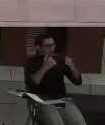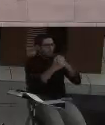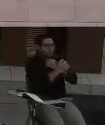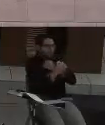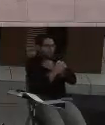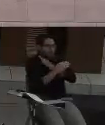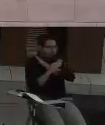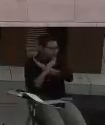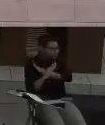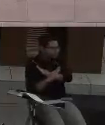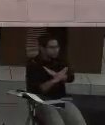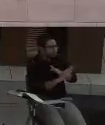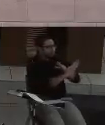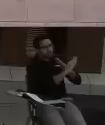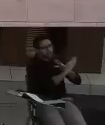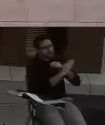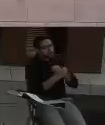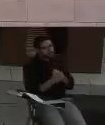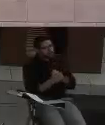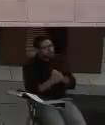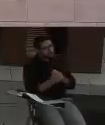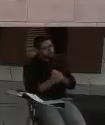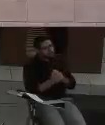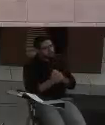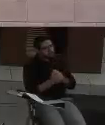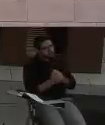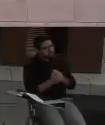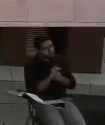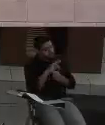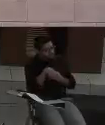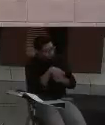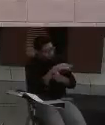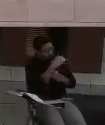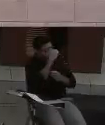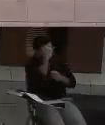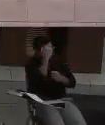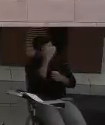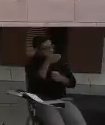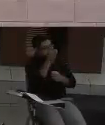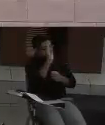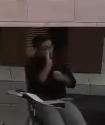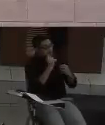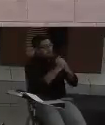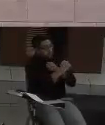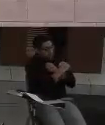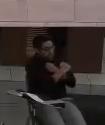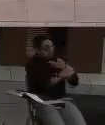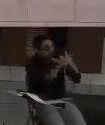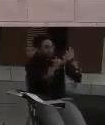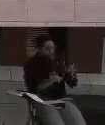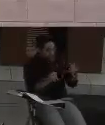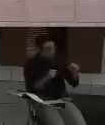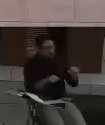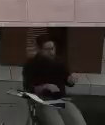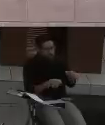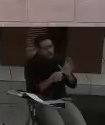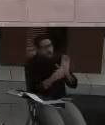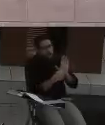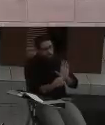protection. Those who know God's love can now love their enemies. Those who experience